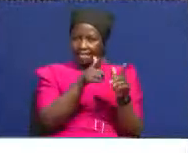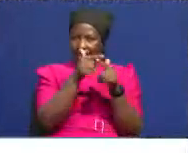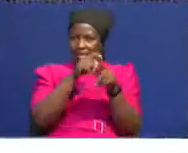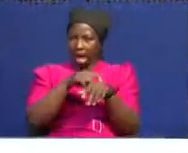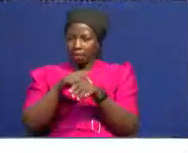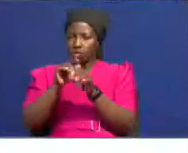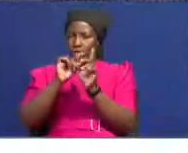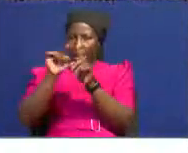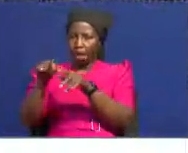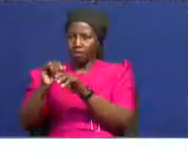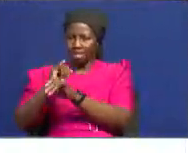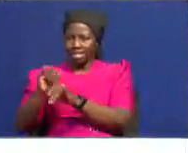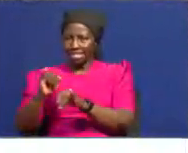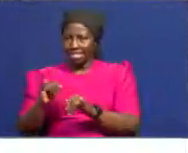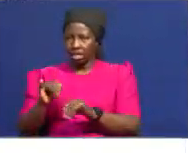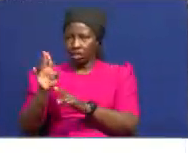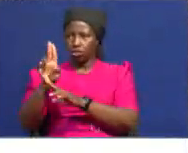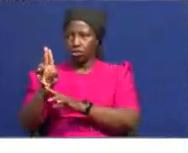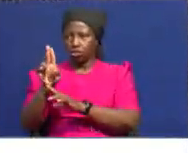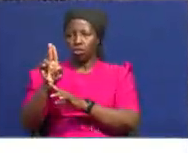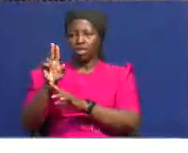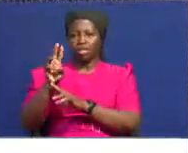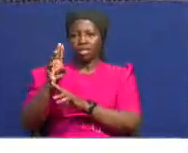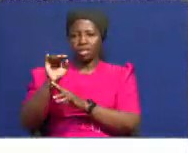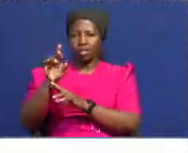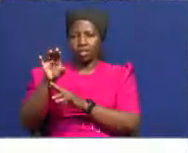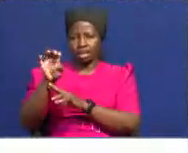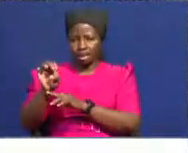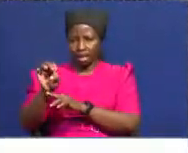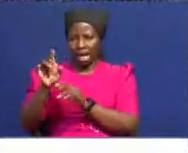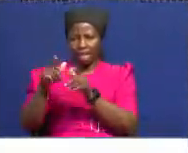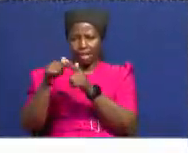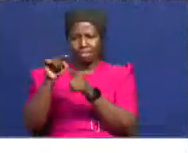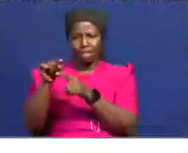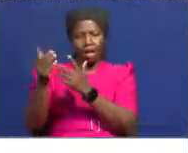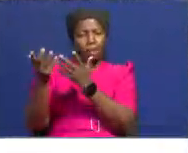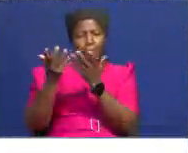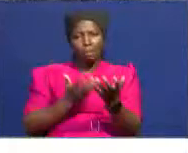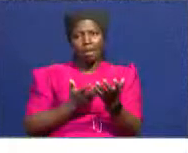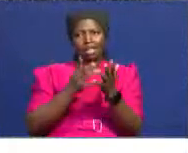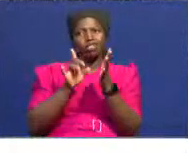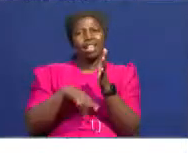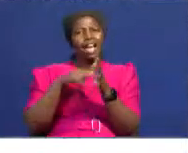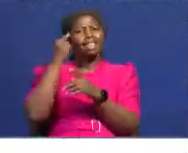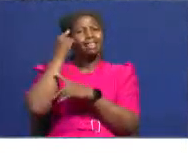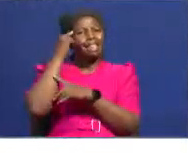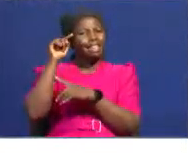na steel wire. Na hiyo steel wire analeta unafikiri